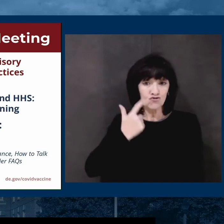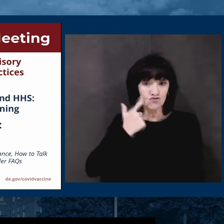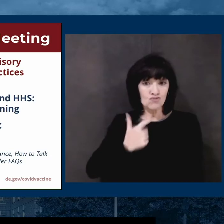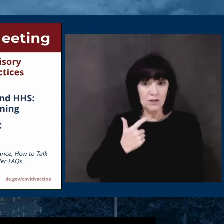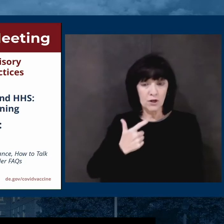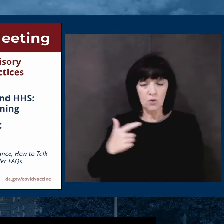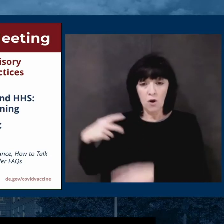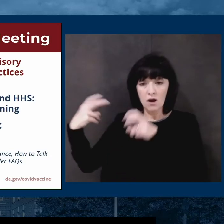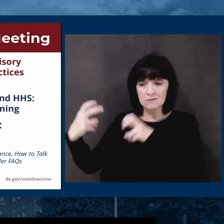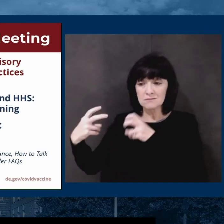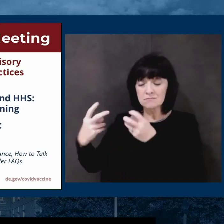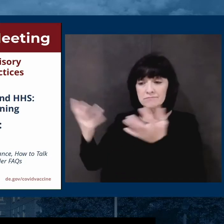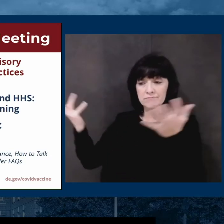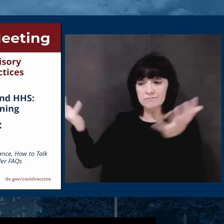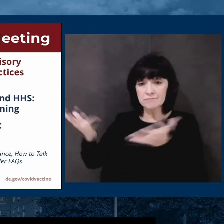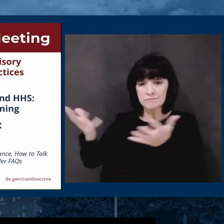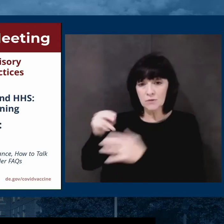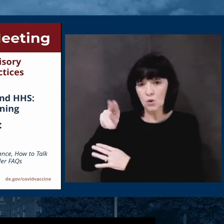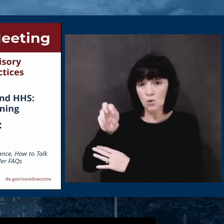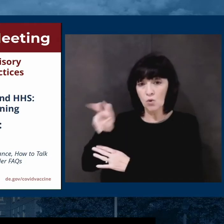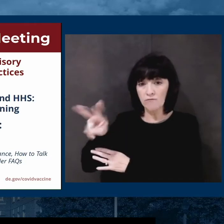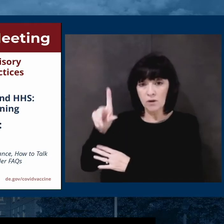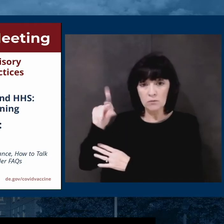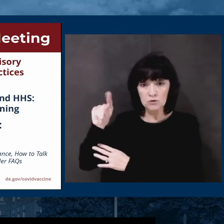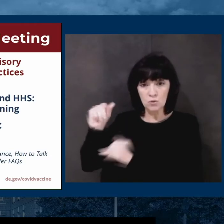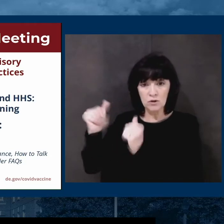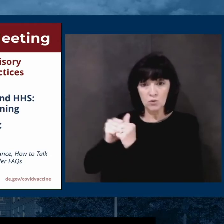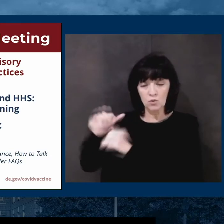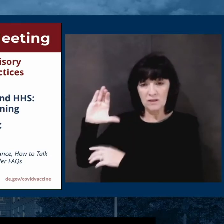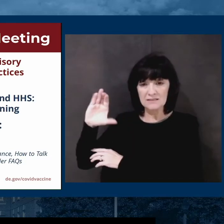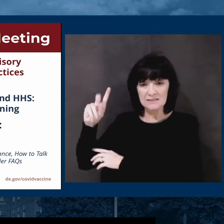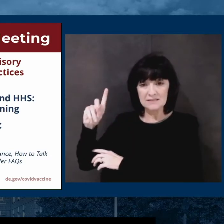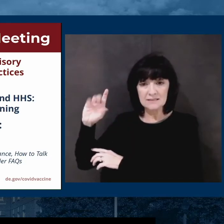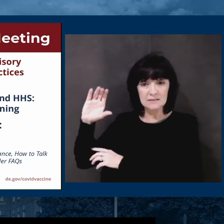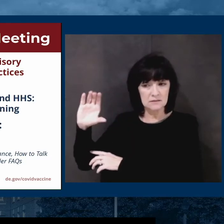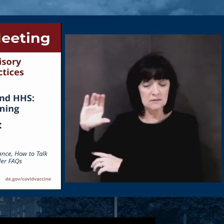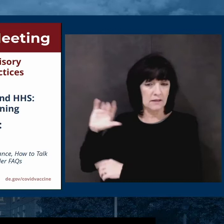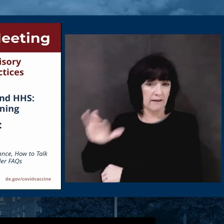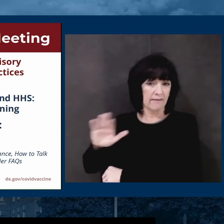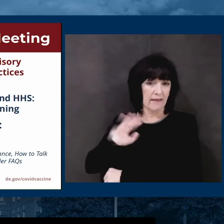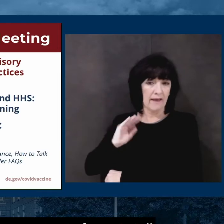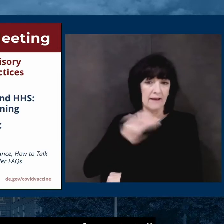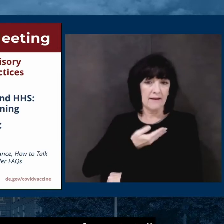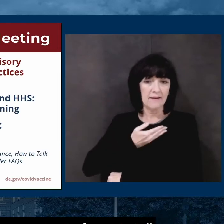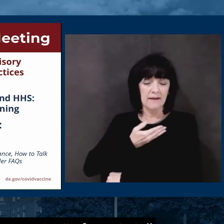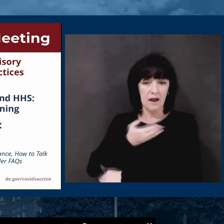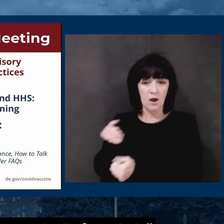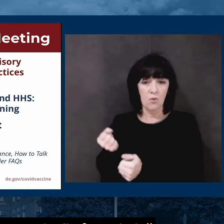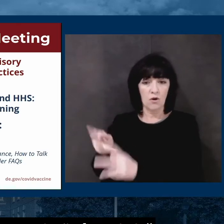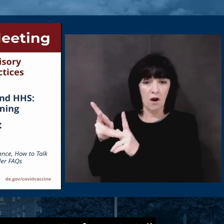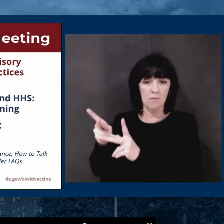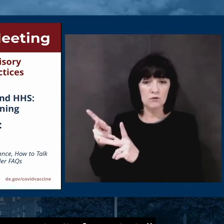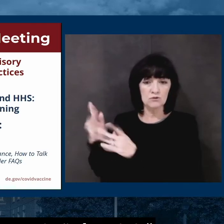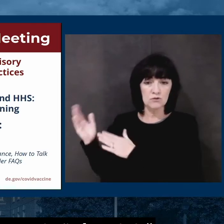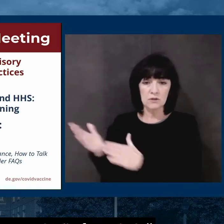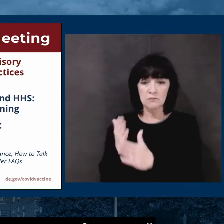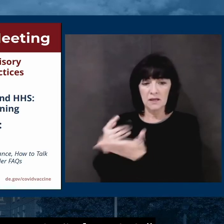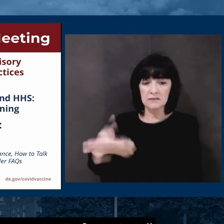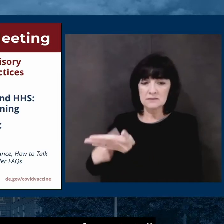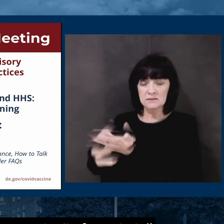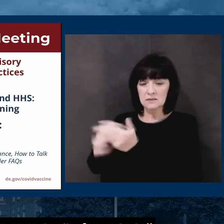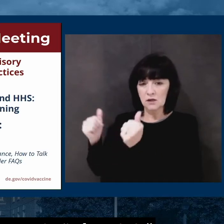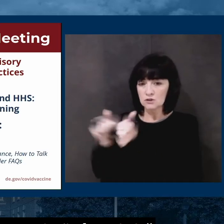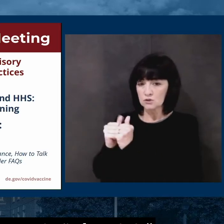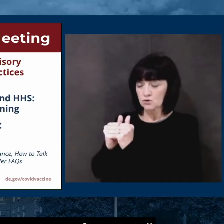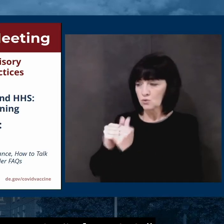HHS on November 20th, and that was an opportunity for us to talk about our plan to those agencies and to get feedback. And very happy to say